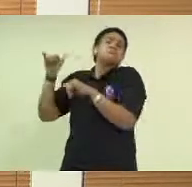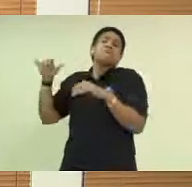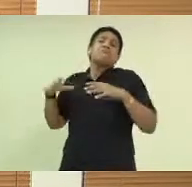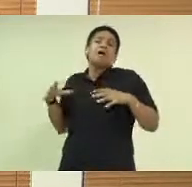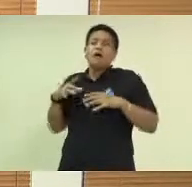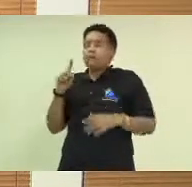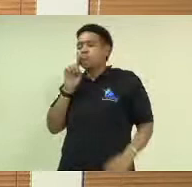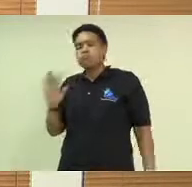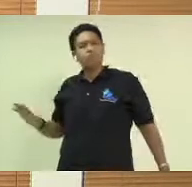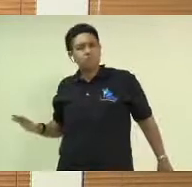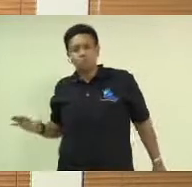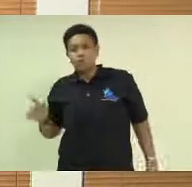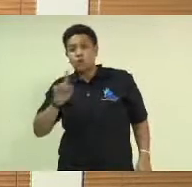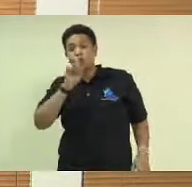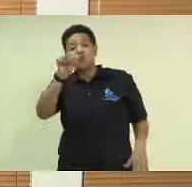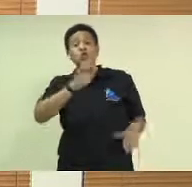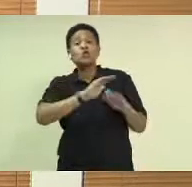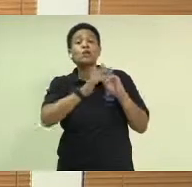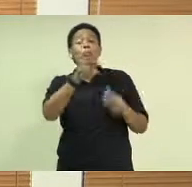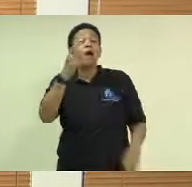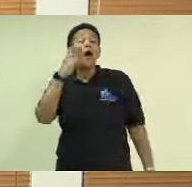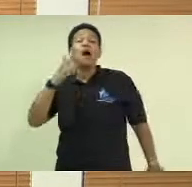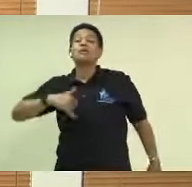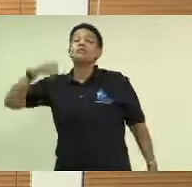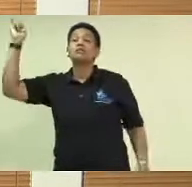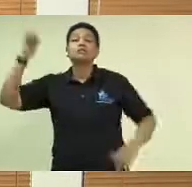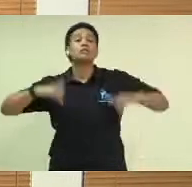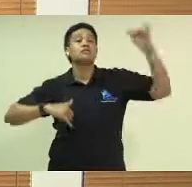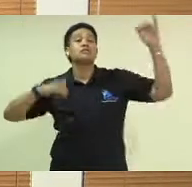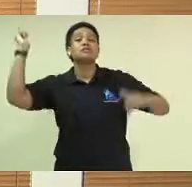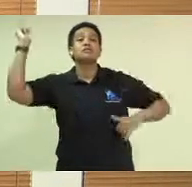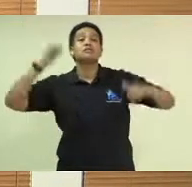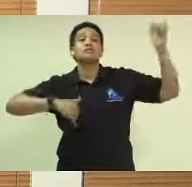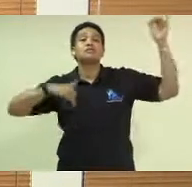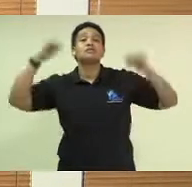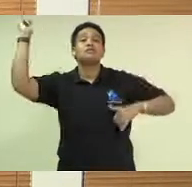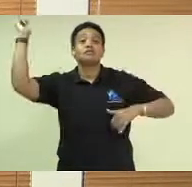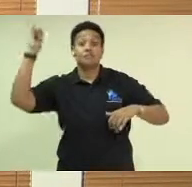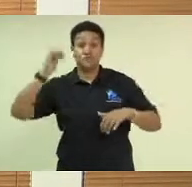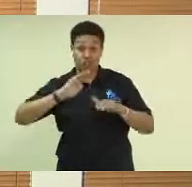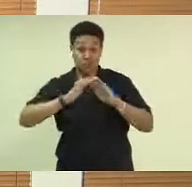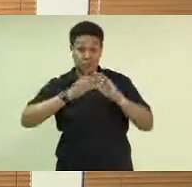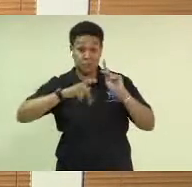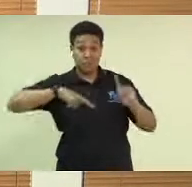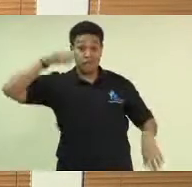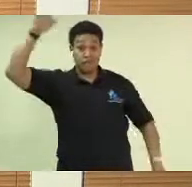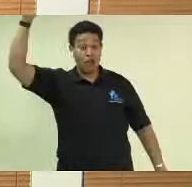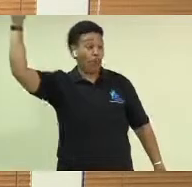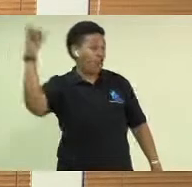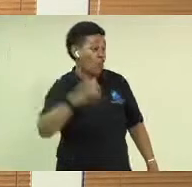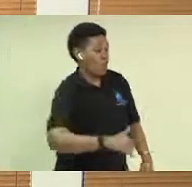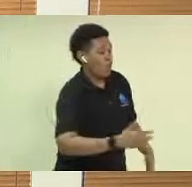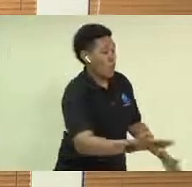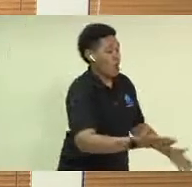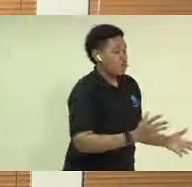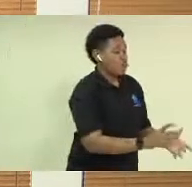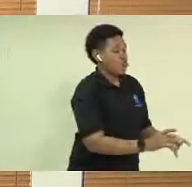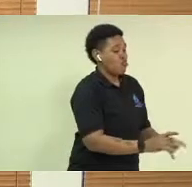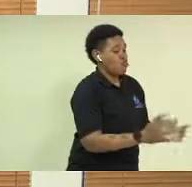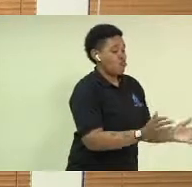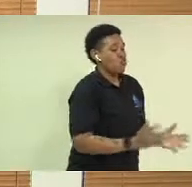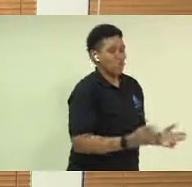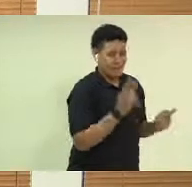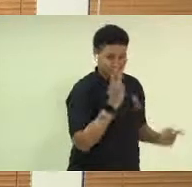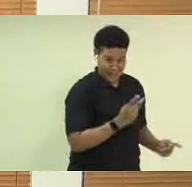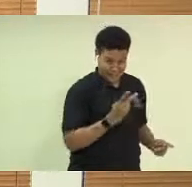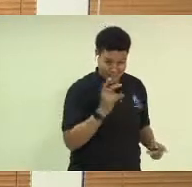because the truth is, as Jamaicans, we travel very frequently. The diaspora So once we have that kind of